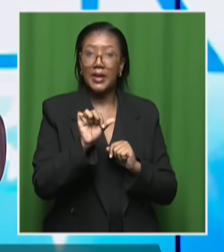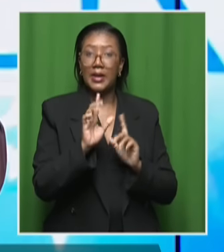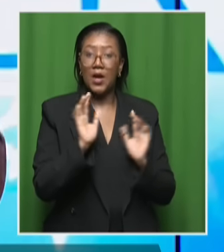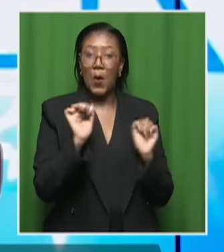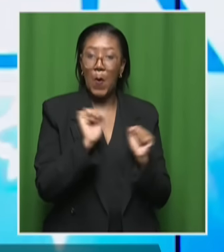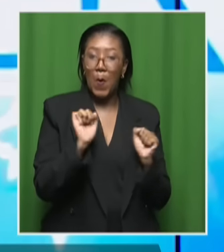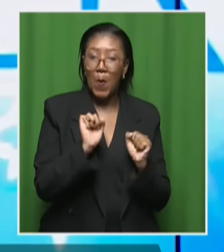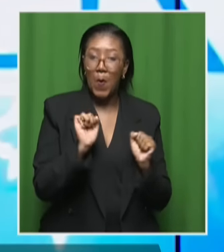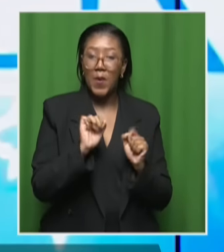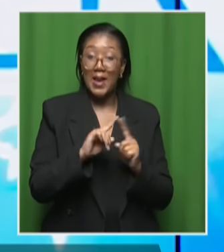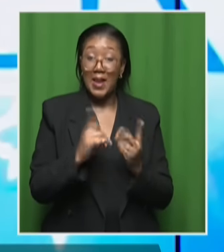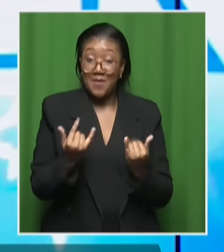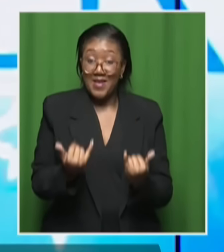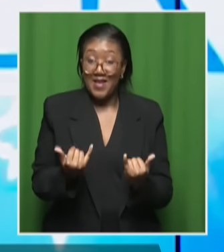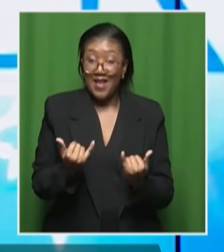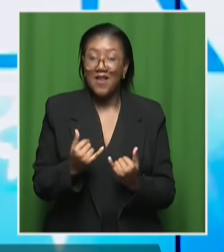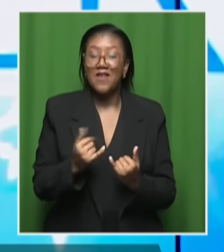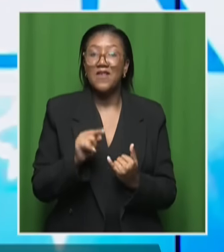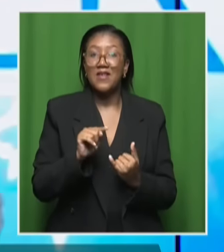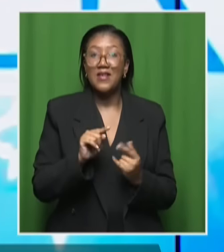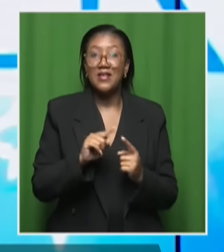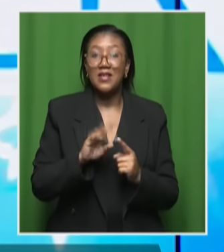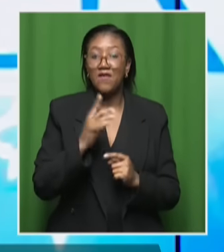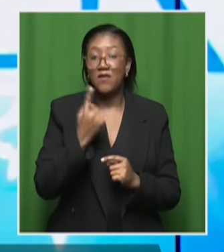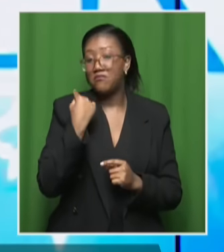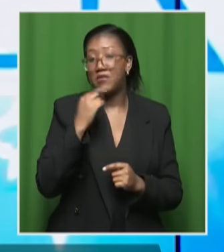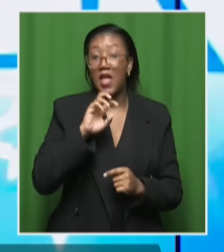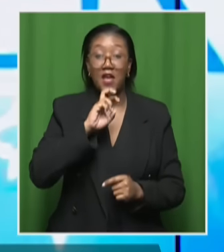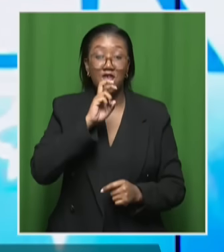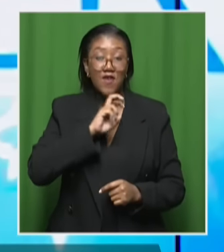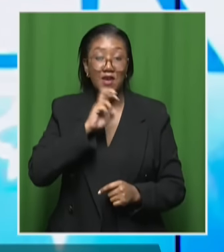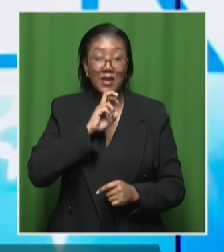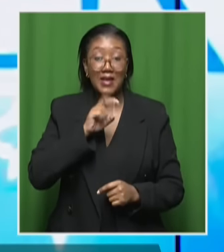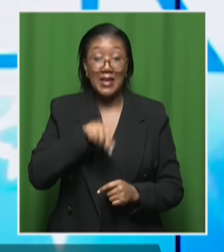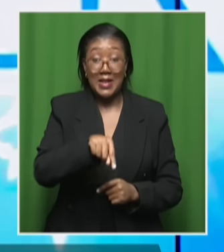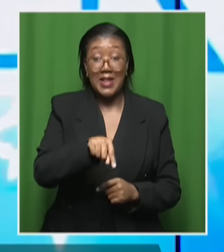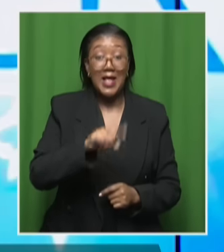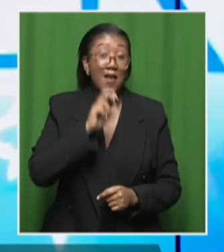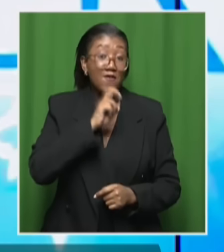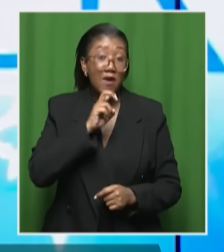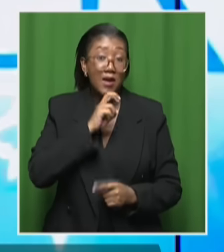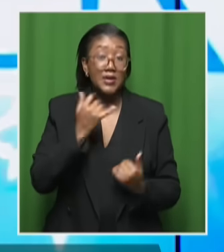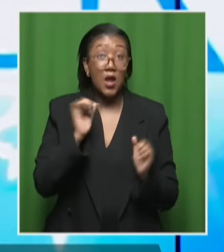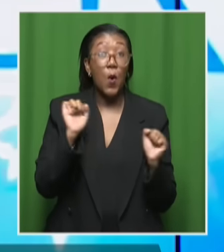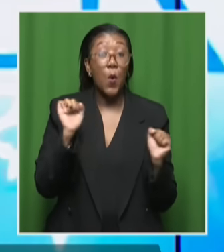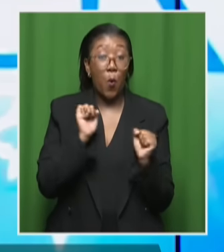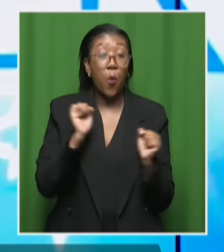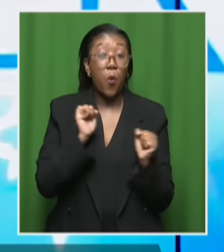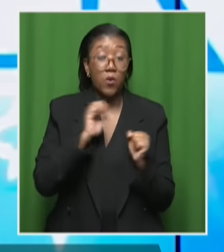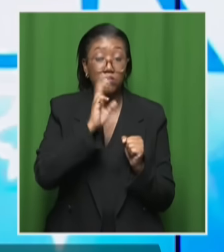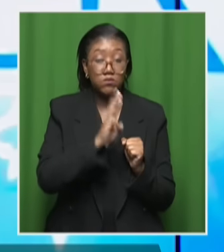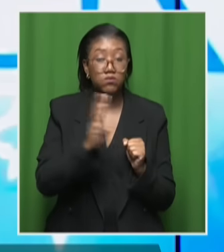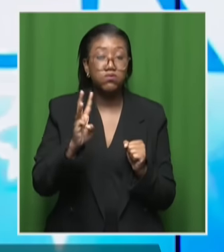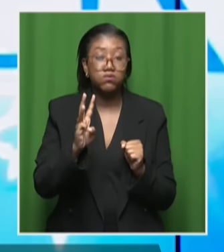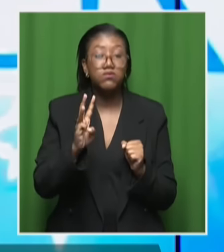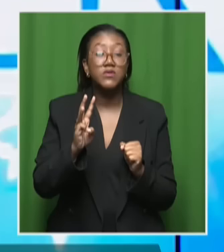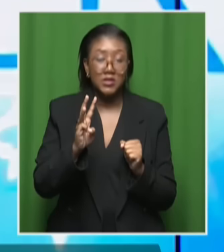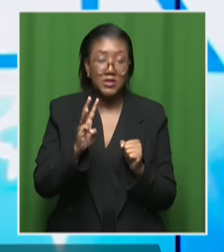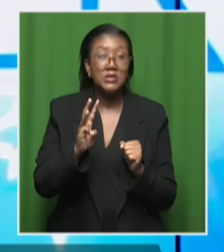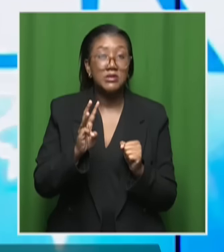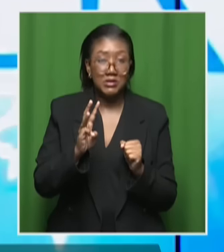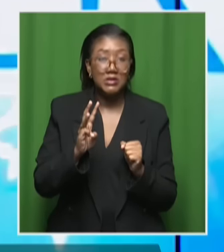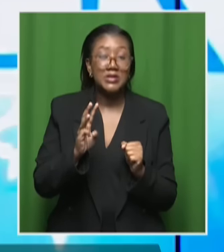which continue to deepen our temperatures. Like on Friday in Gauteng, we're expecting our temperatures to be in the high teens. So going forward with the